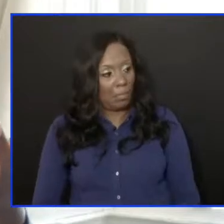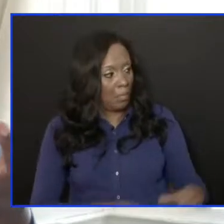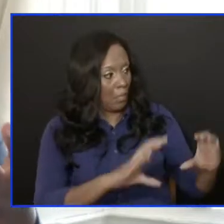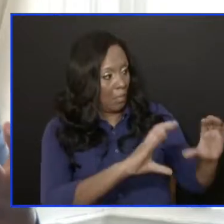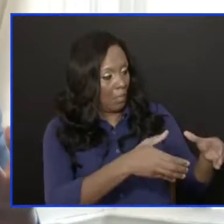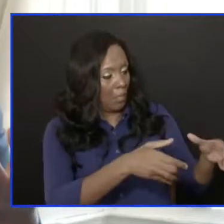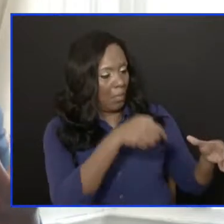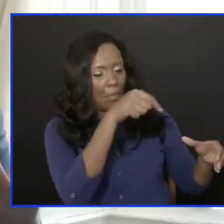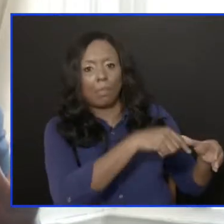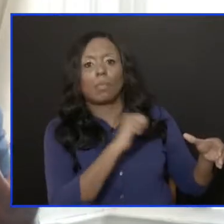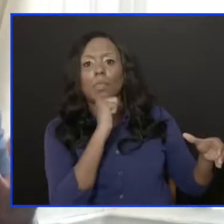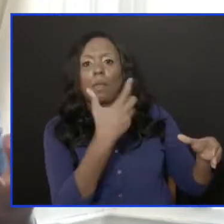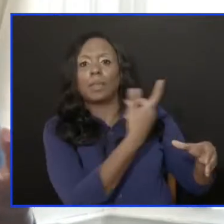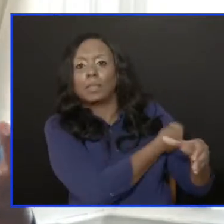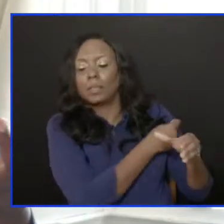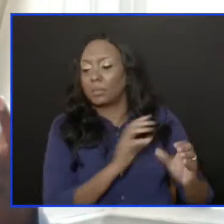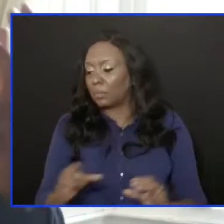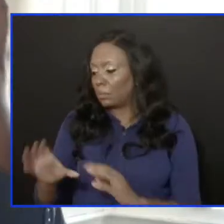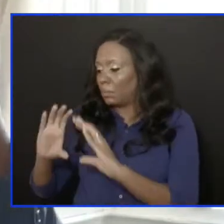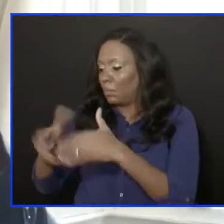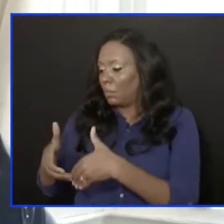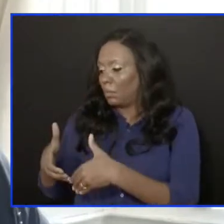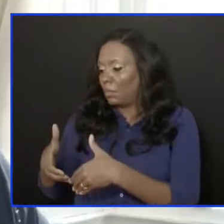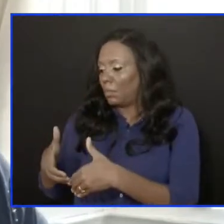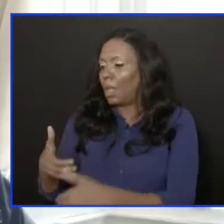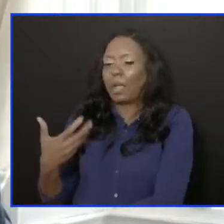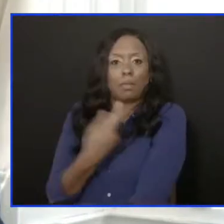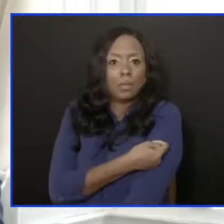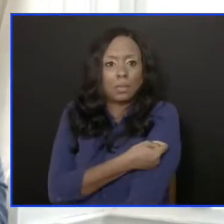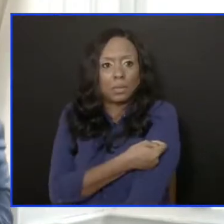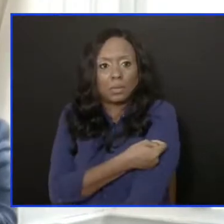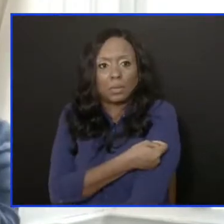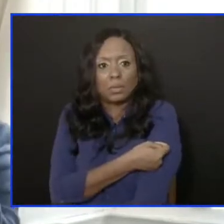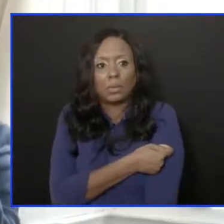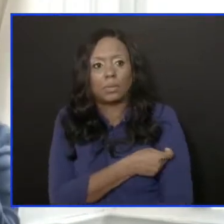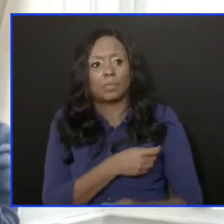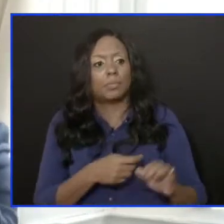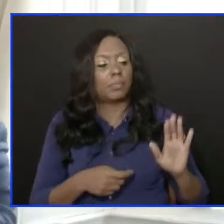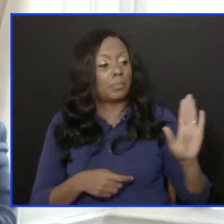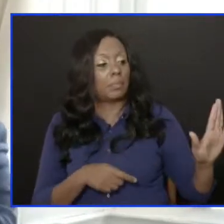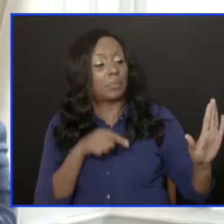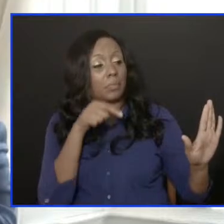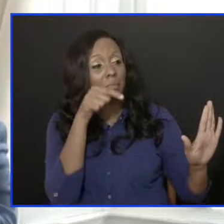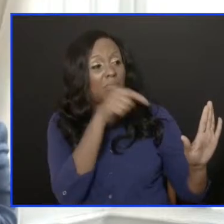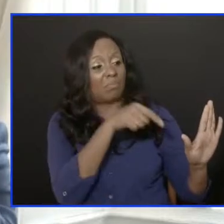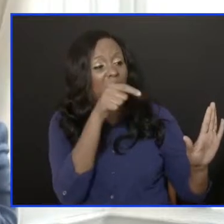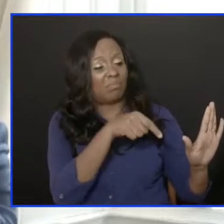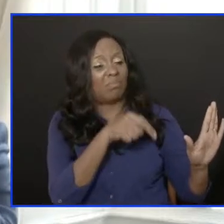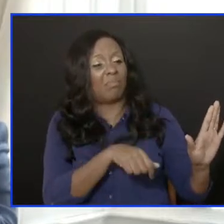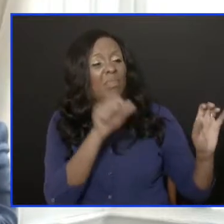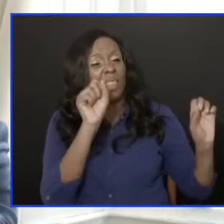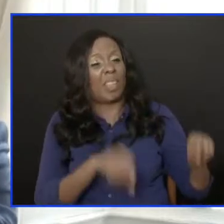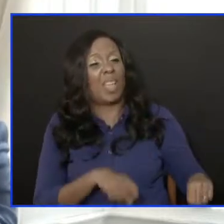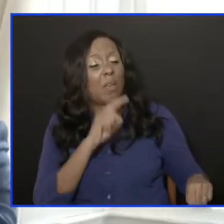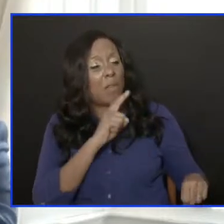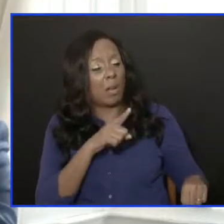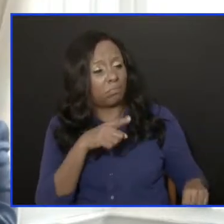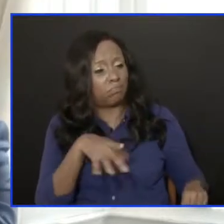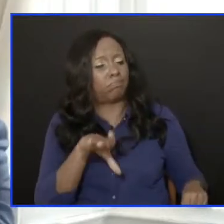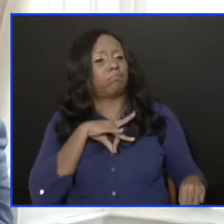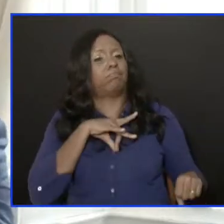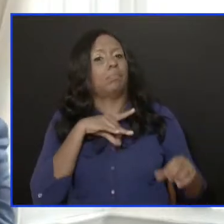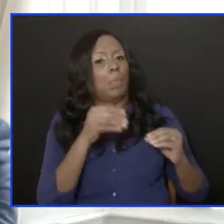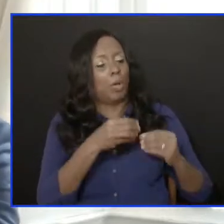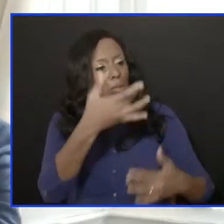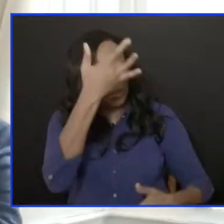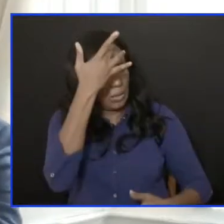unvaccinated and this hand of people who are vaccinated, these individuals in this hand are more likely to have severe disease. And I'm